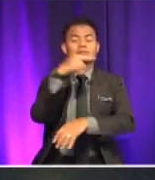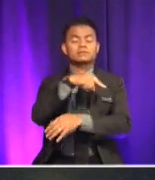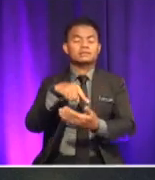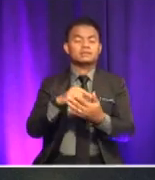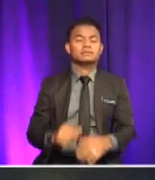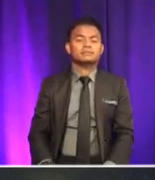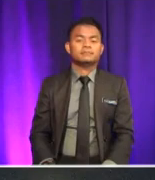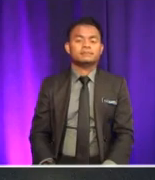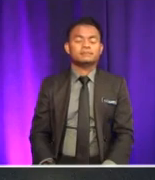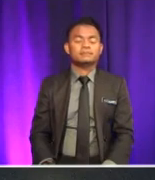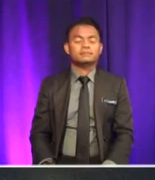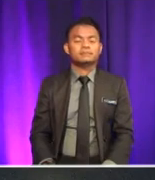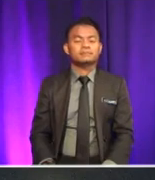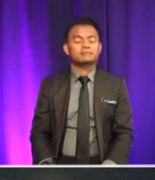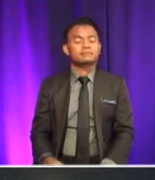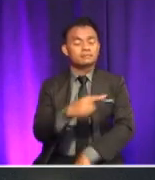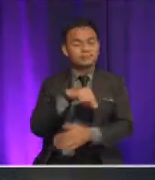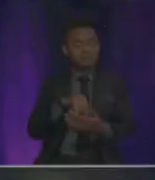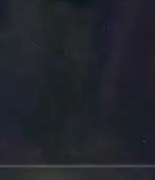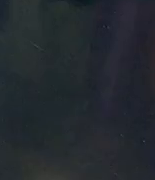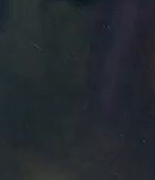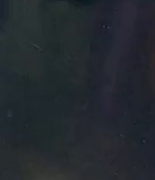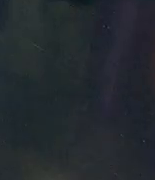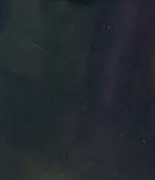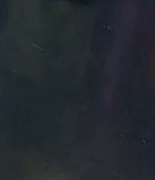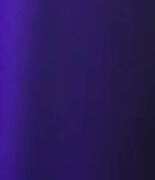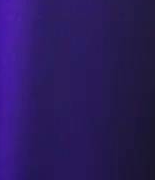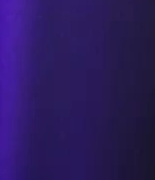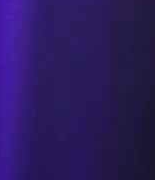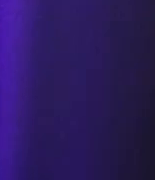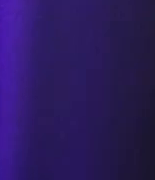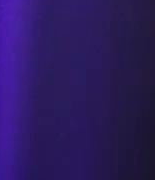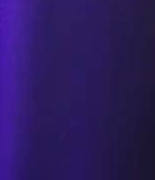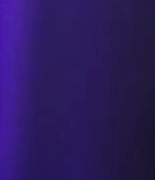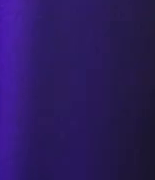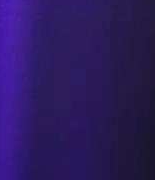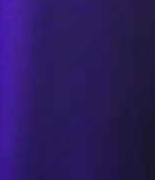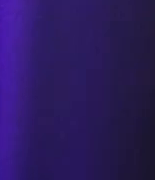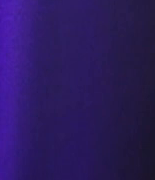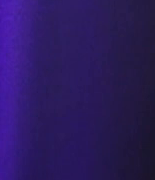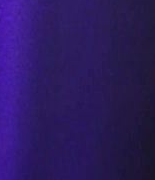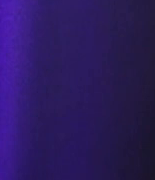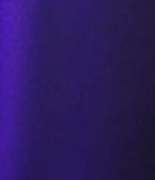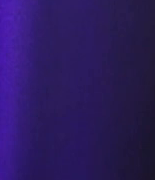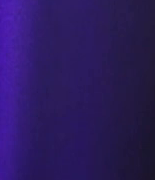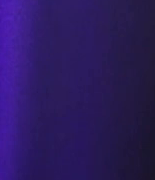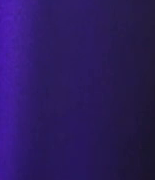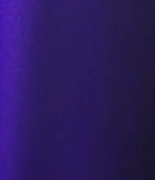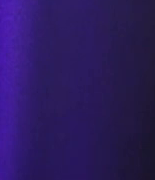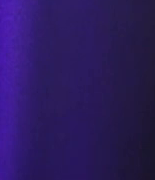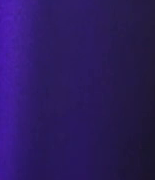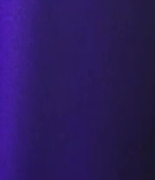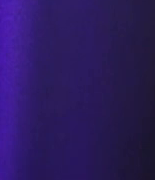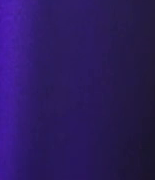revision, I would also want to welcome teacher Saiful as our sign language interpreter for this